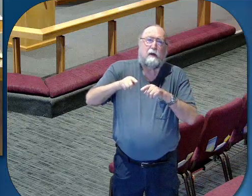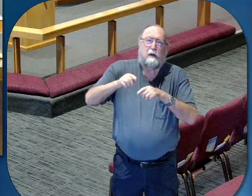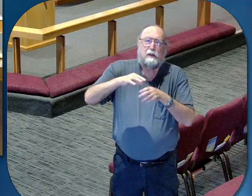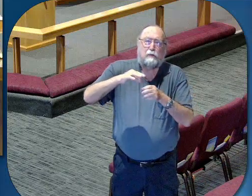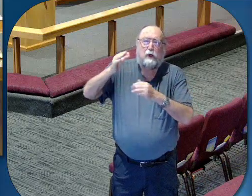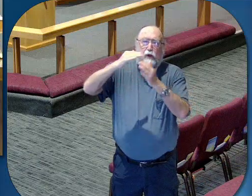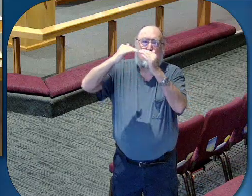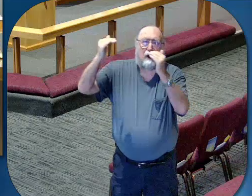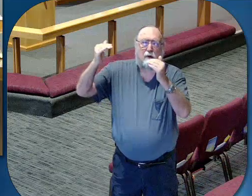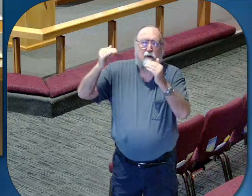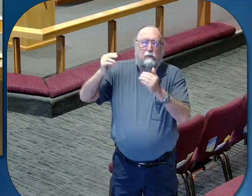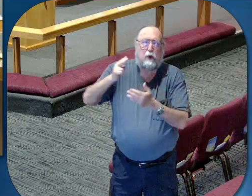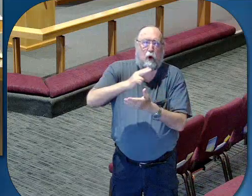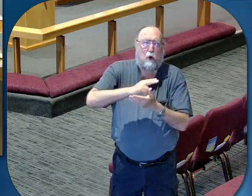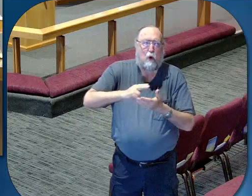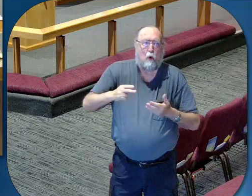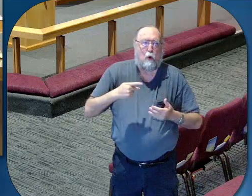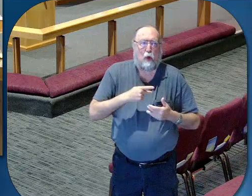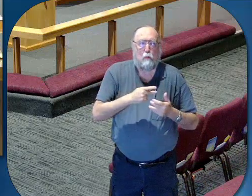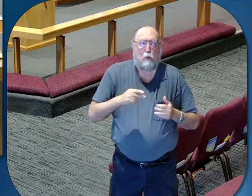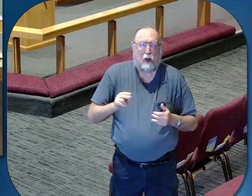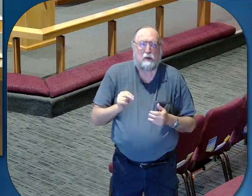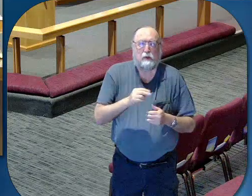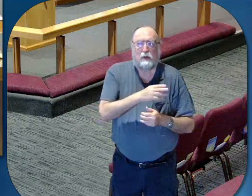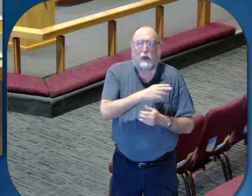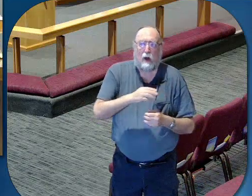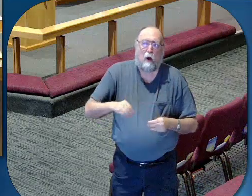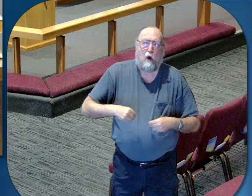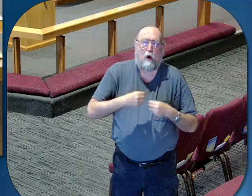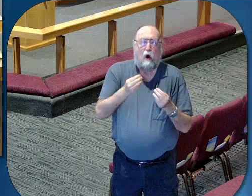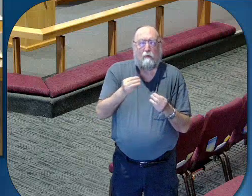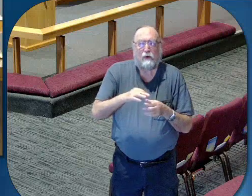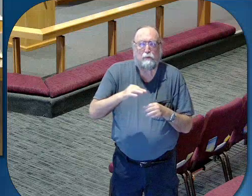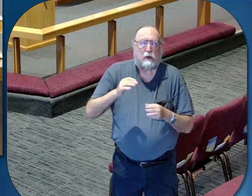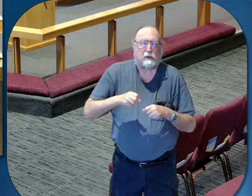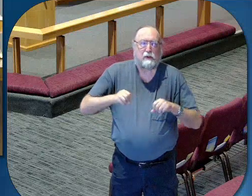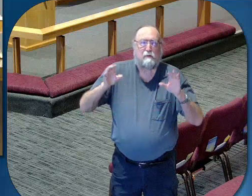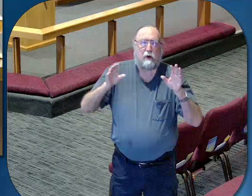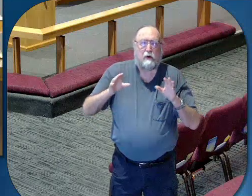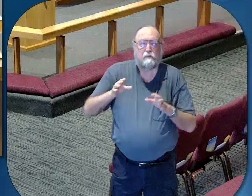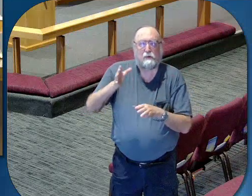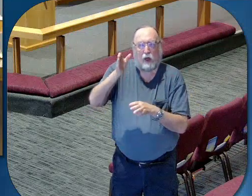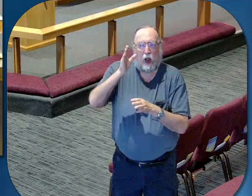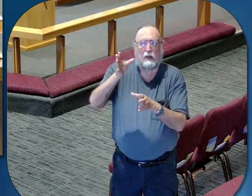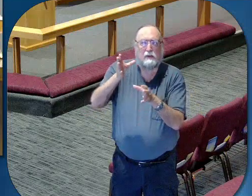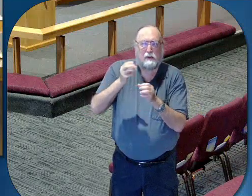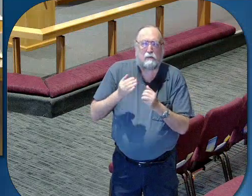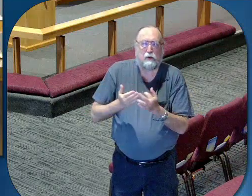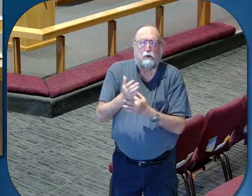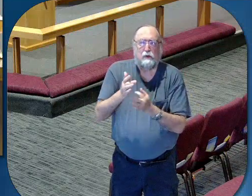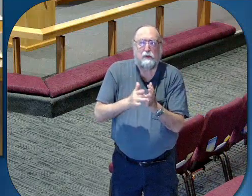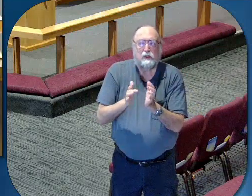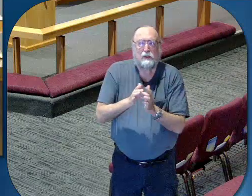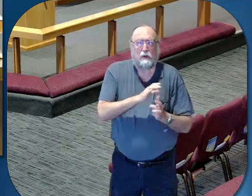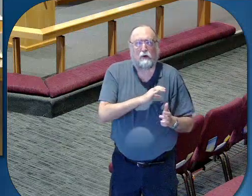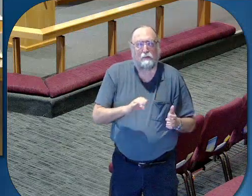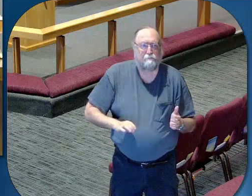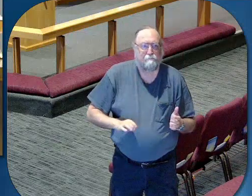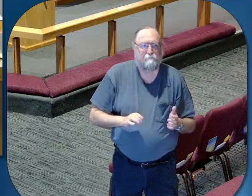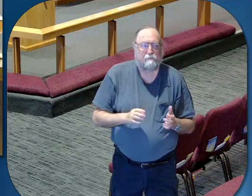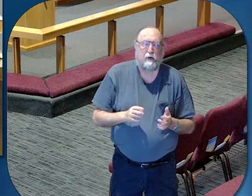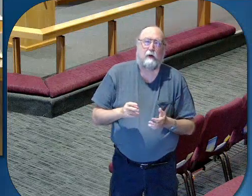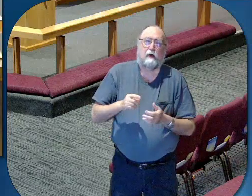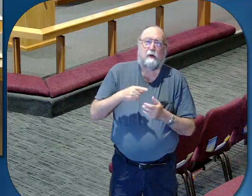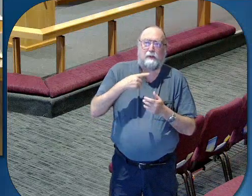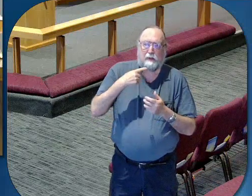holy priesthood, to offer spiritual sacrifices acceptable to God through Jesus Christ. For it stands